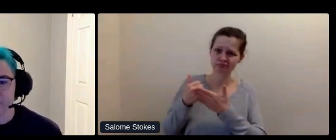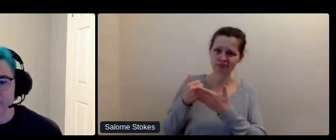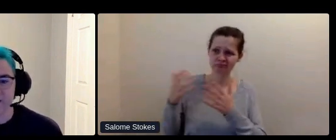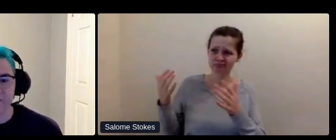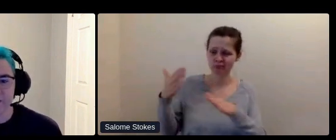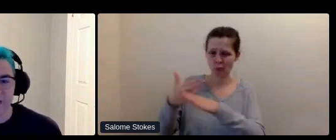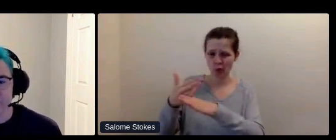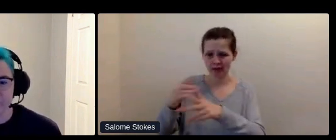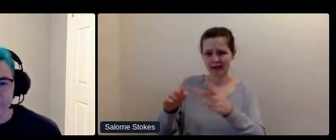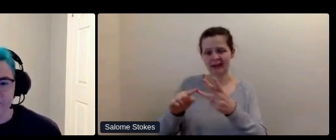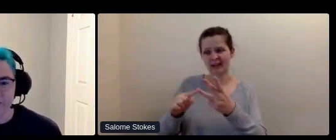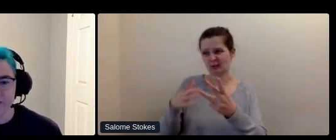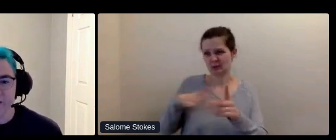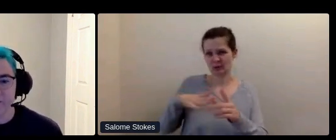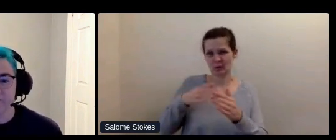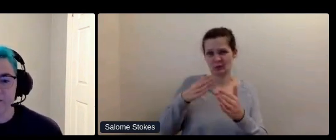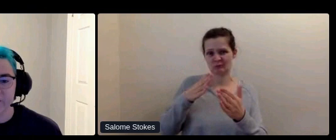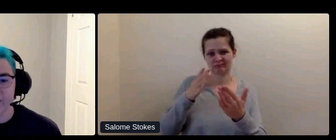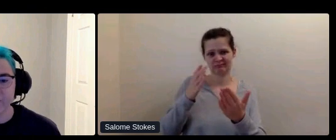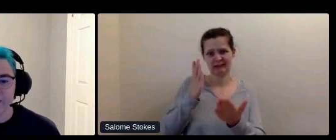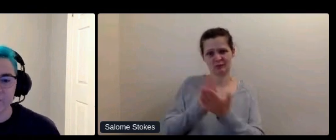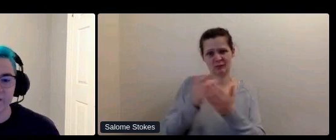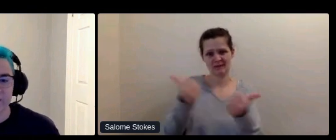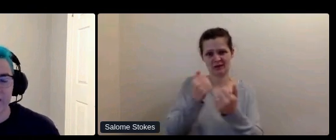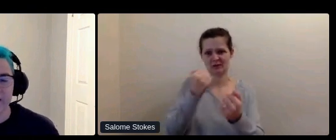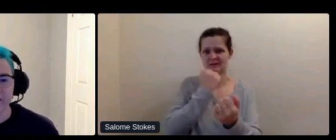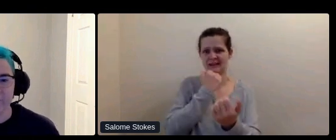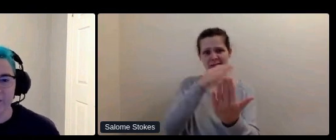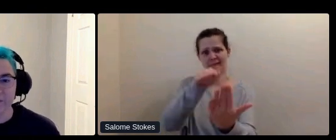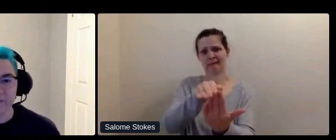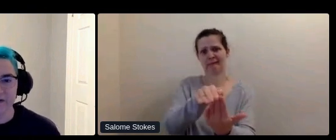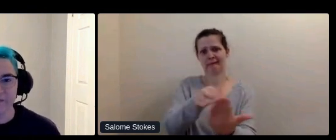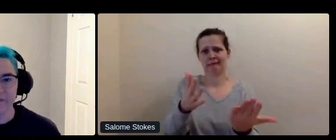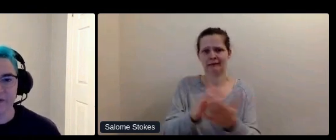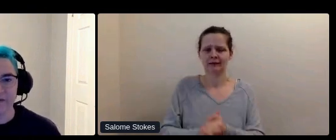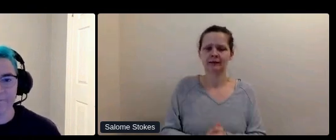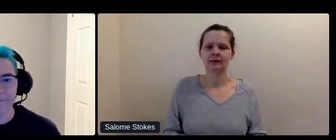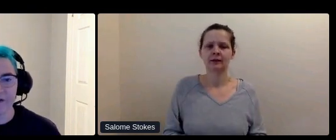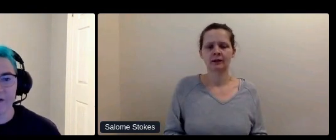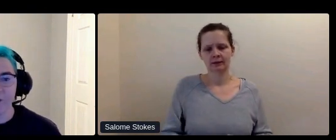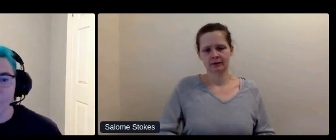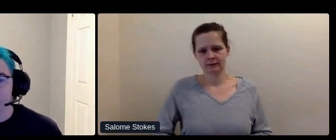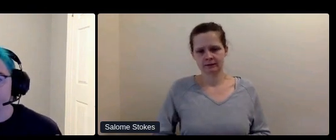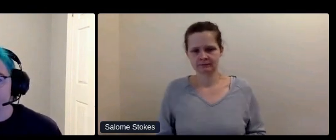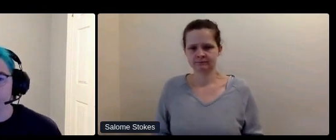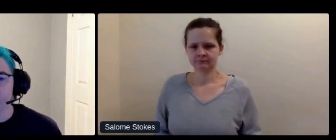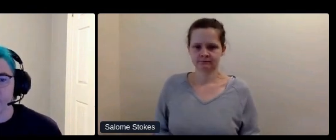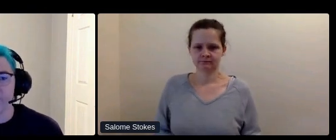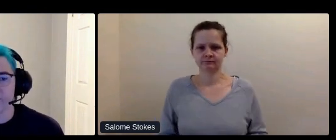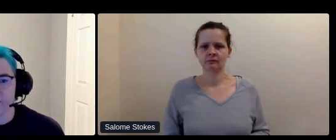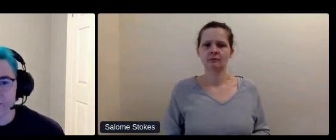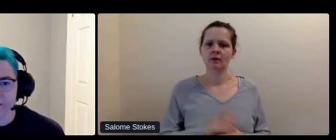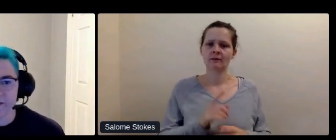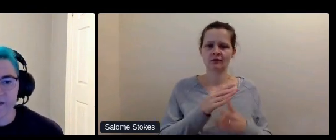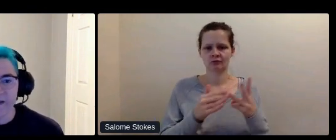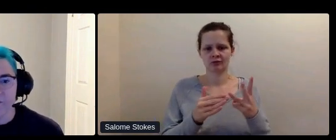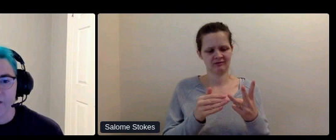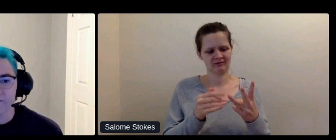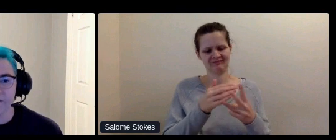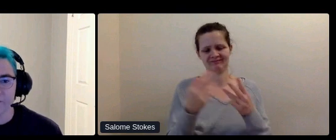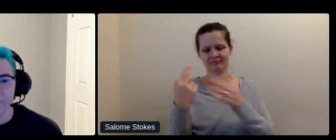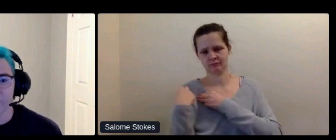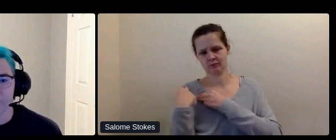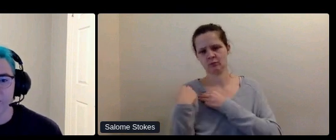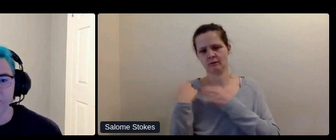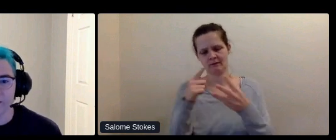two as those change each project, but the first three are really where design has the most responsibility. We look at 4 impact areas: